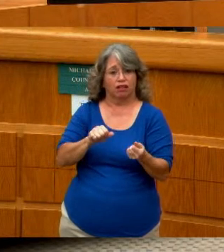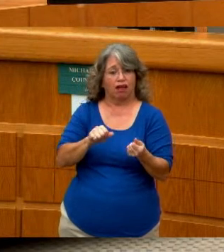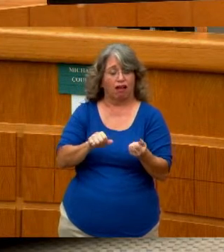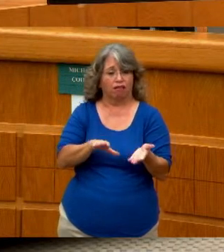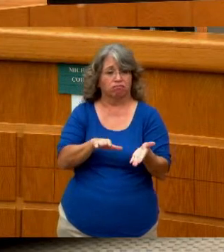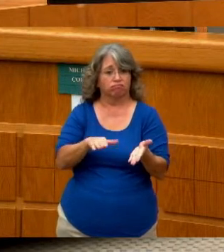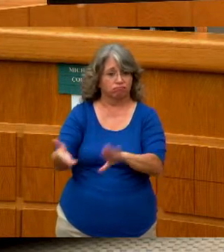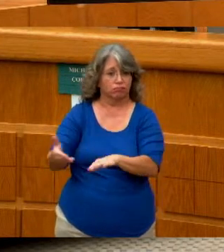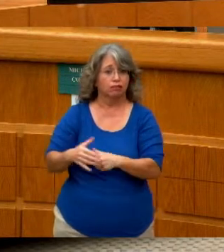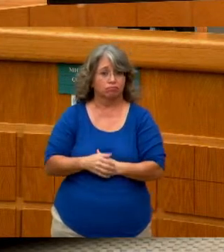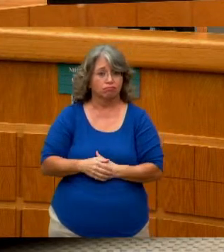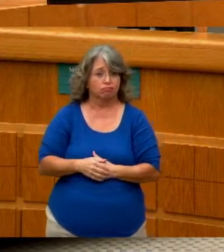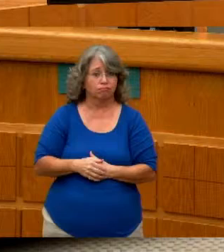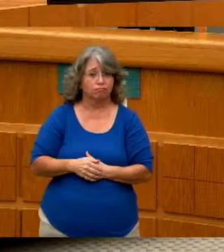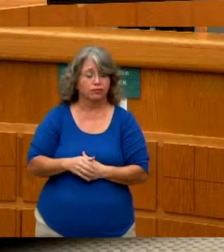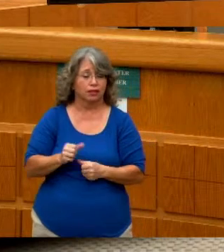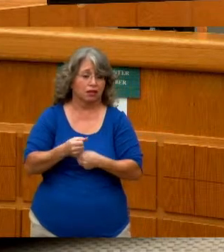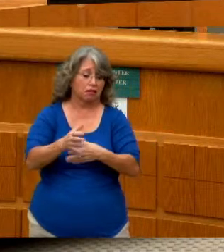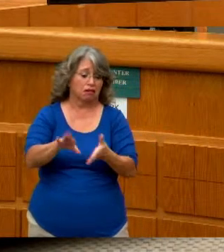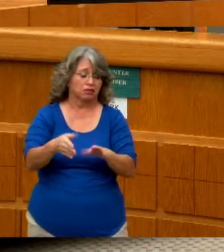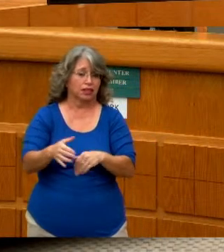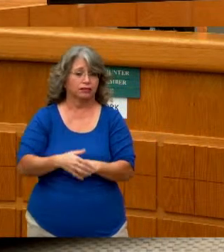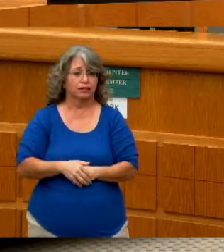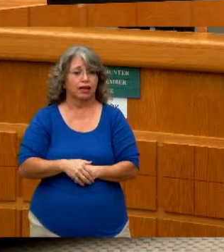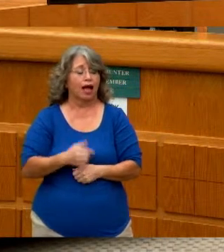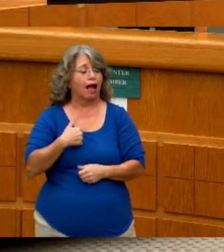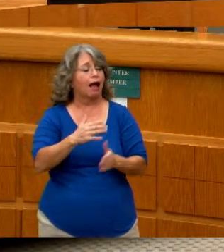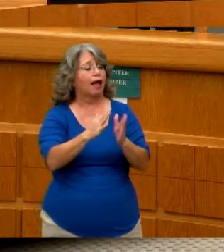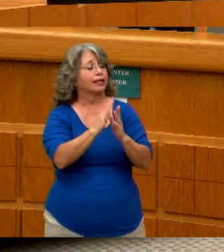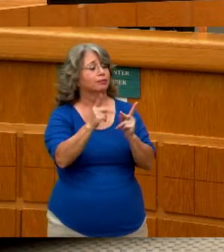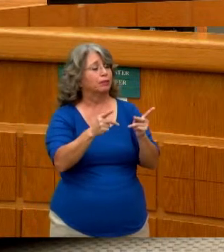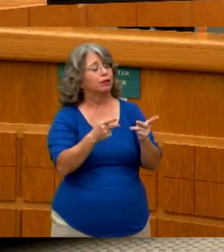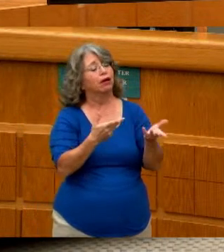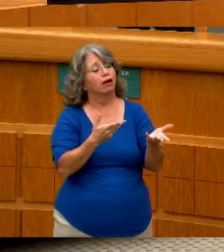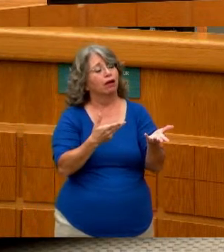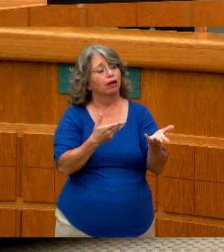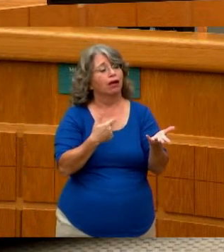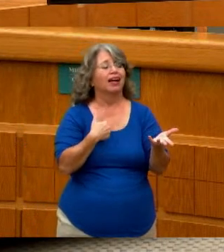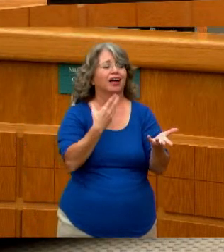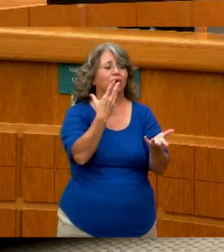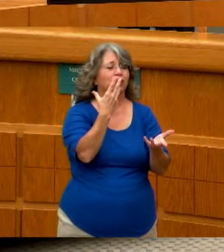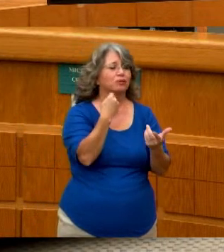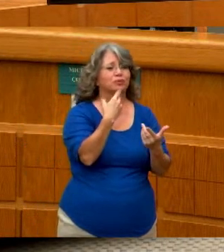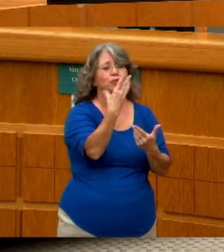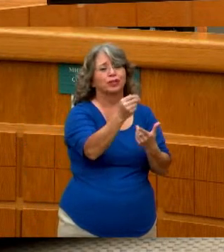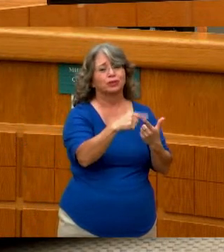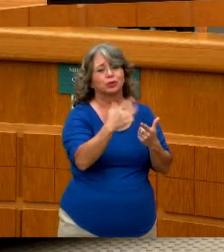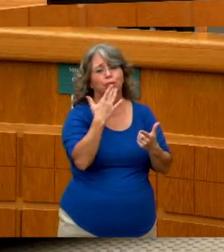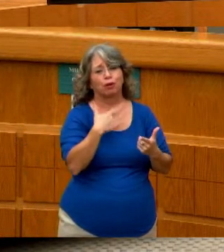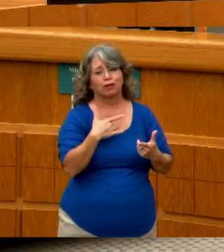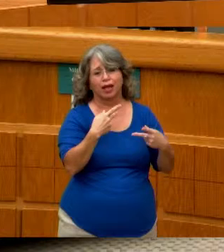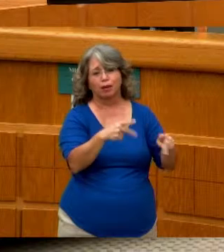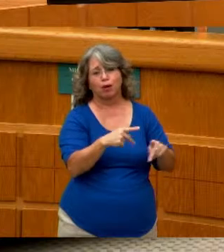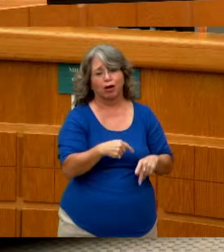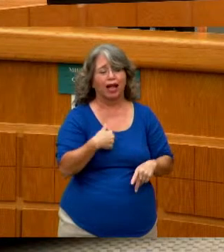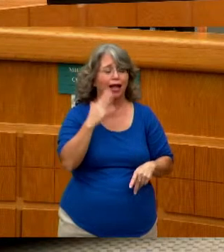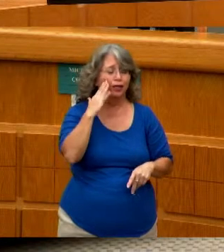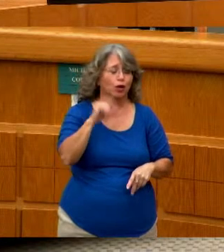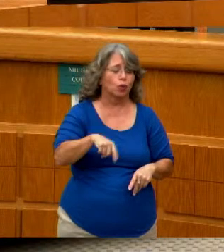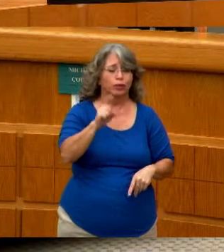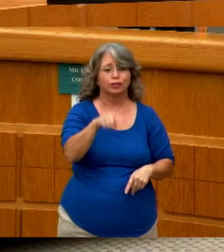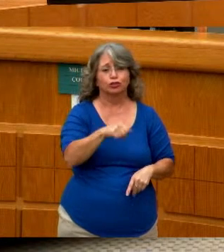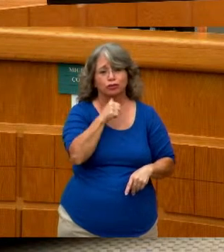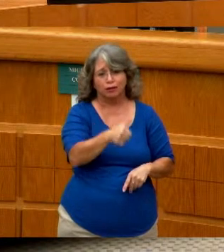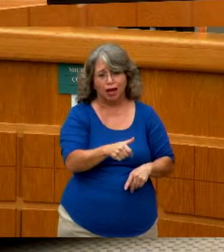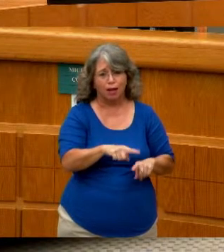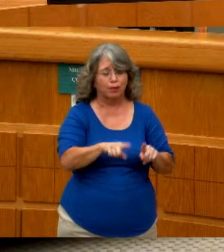A family just told me the other day, how did they get it? How did they come in? Well, we went to a birthday party. We shouldn't have, but we